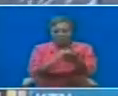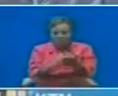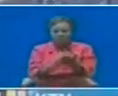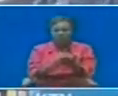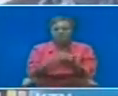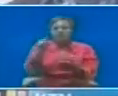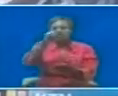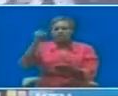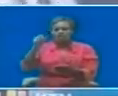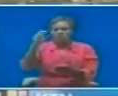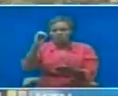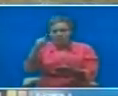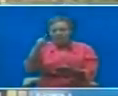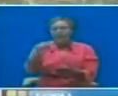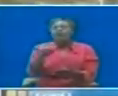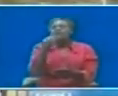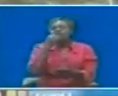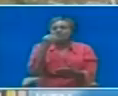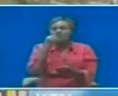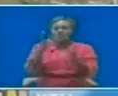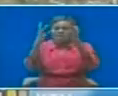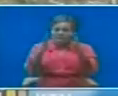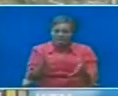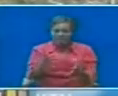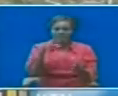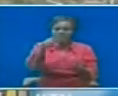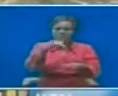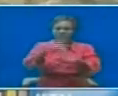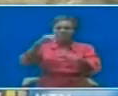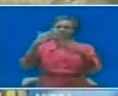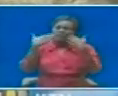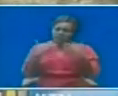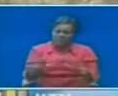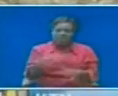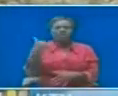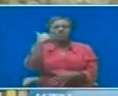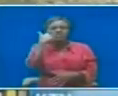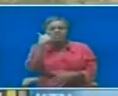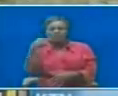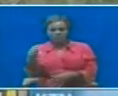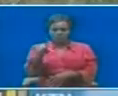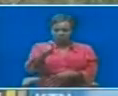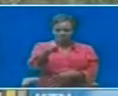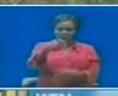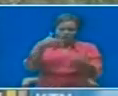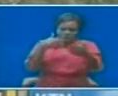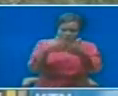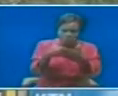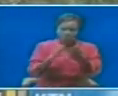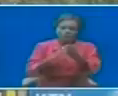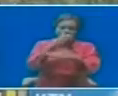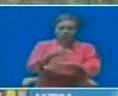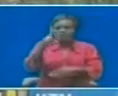Trans-Zoya County, the country's breadbasket regions that have already been affected by the viral disease, estimated at over